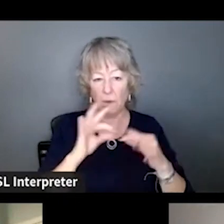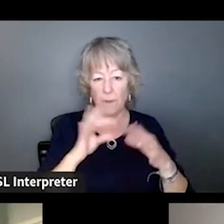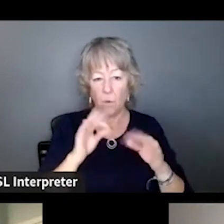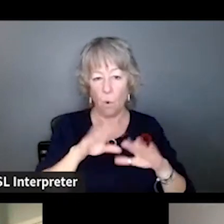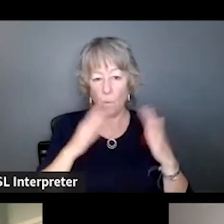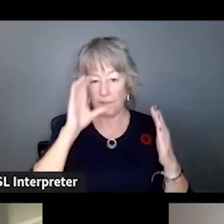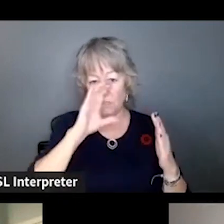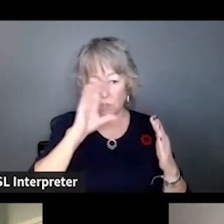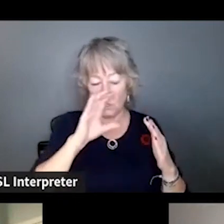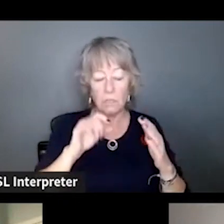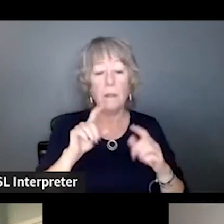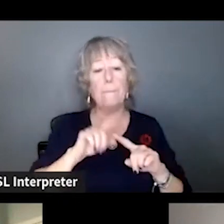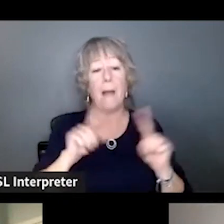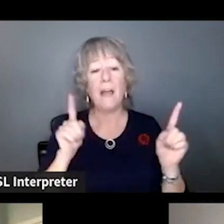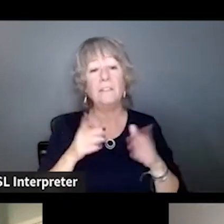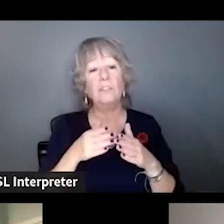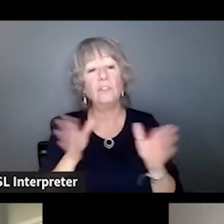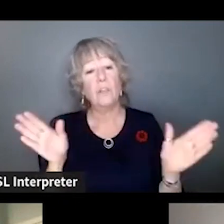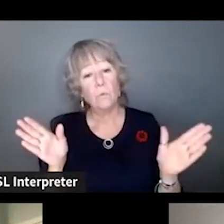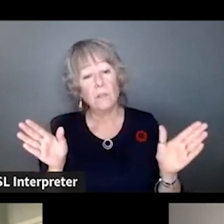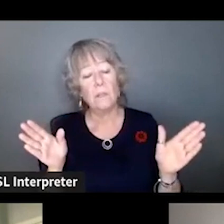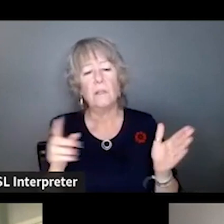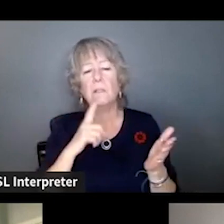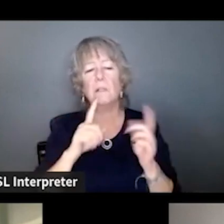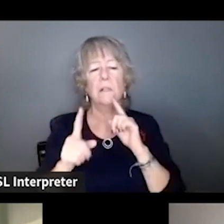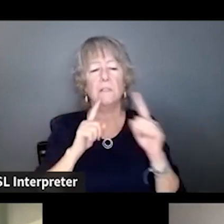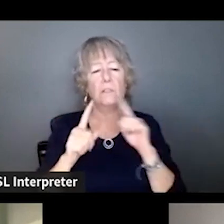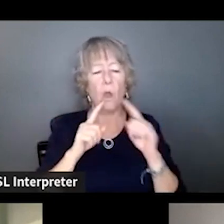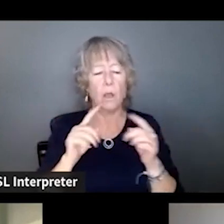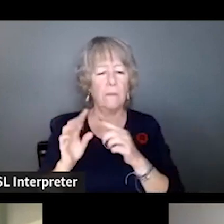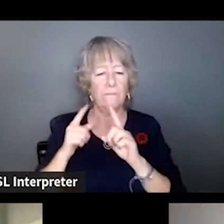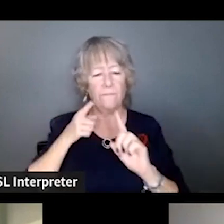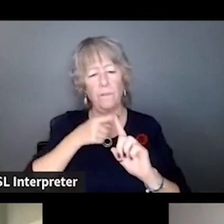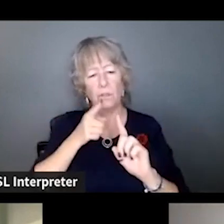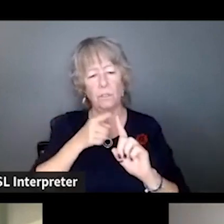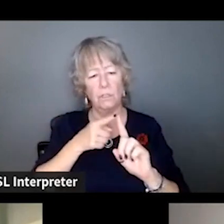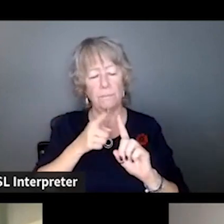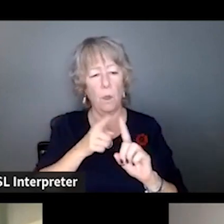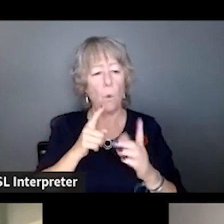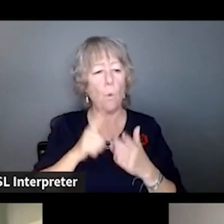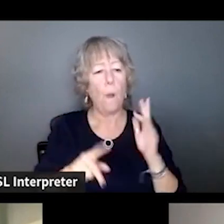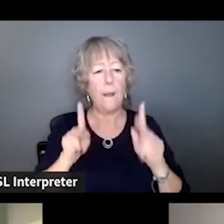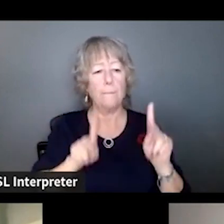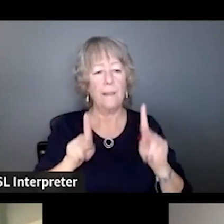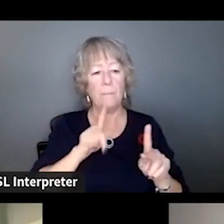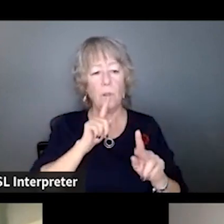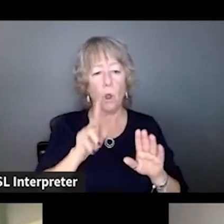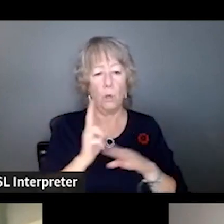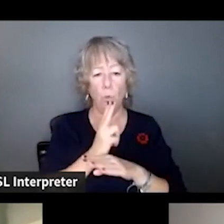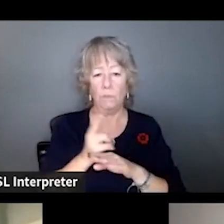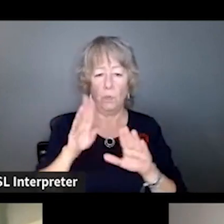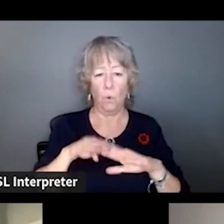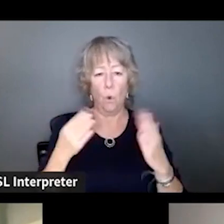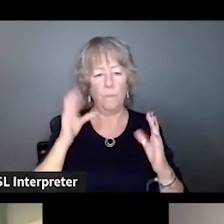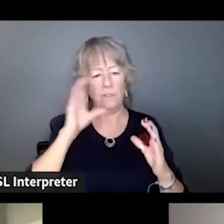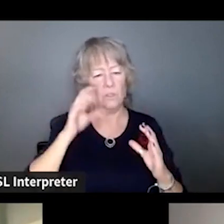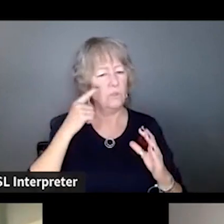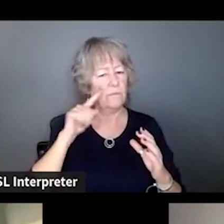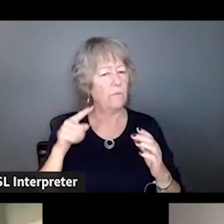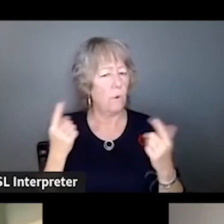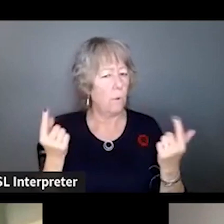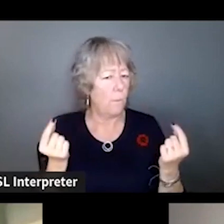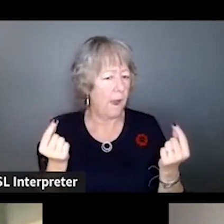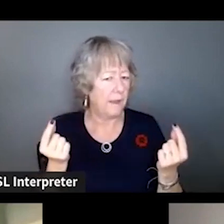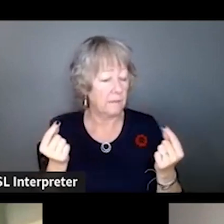But in general, right, let's talk a little bit first about what people are using Opensearch for, right?